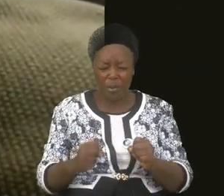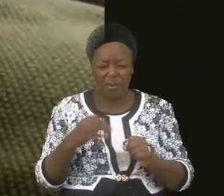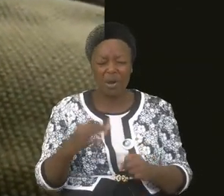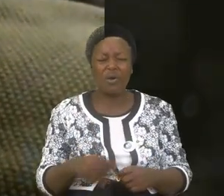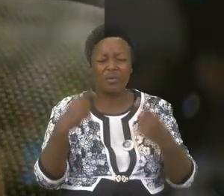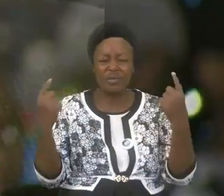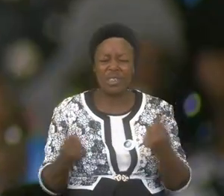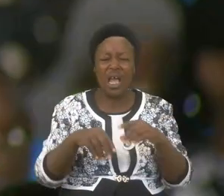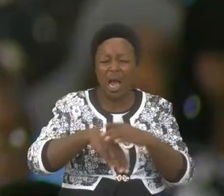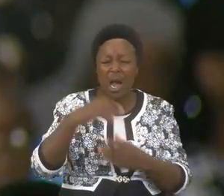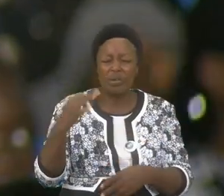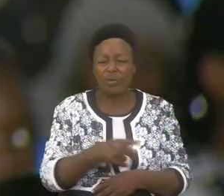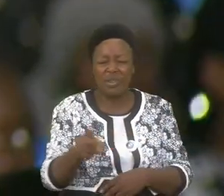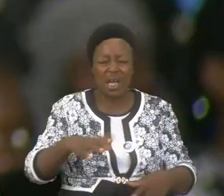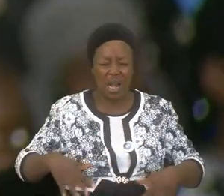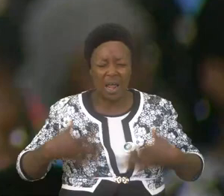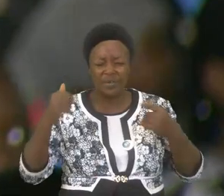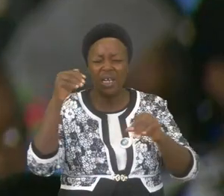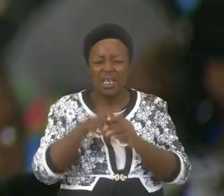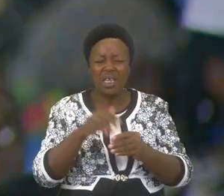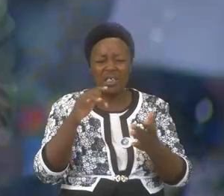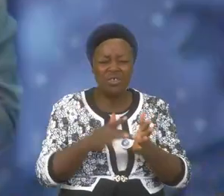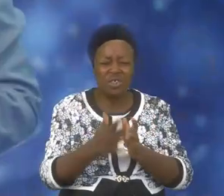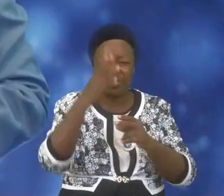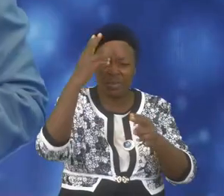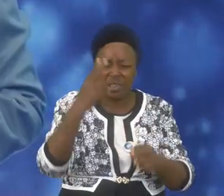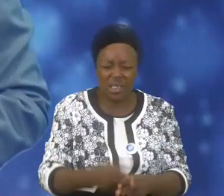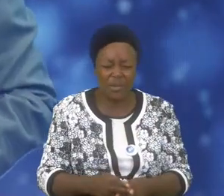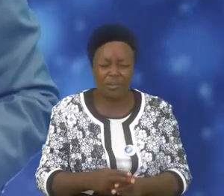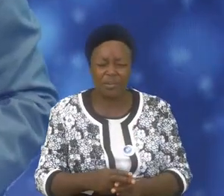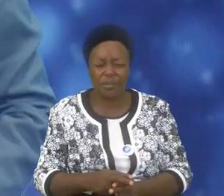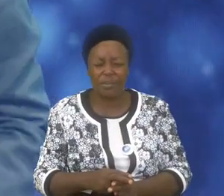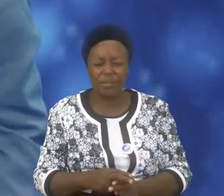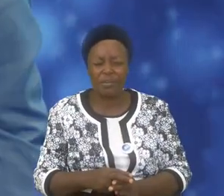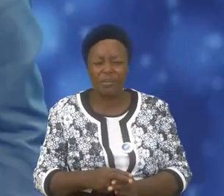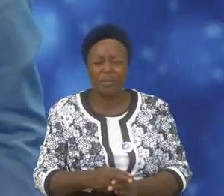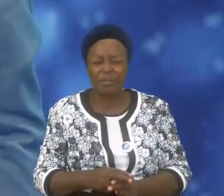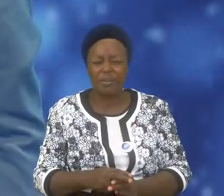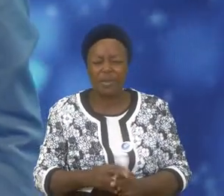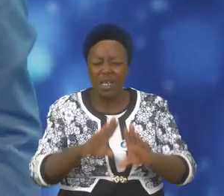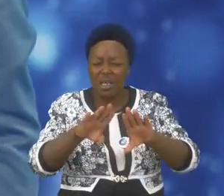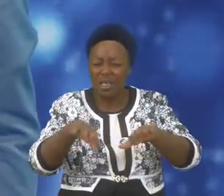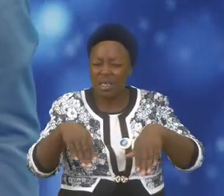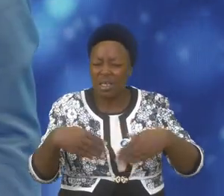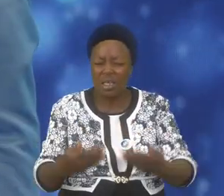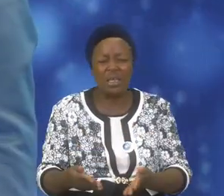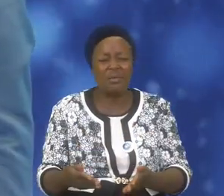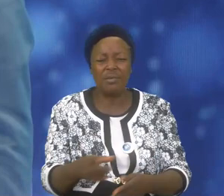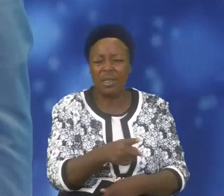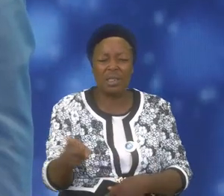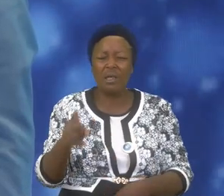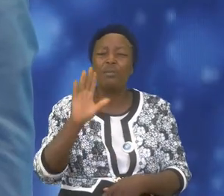Jesus' name. Grant them your salvation, your forgiveness,